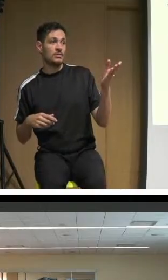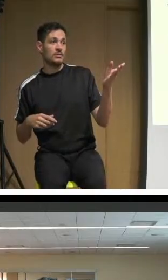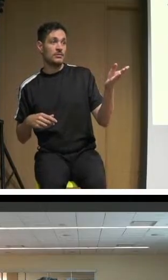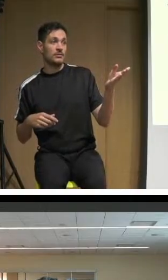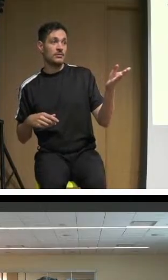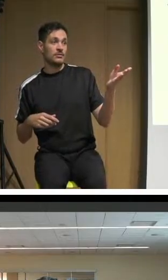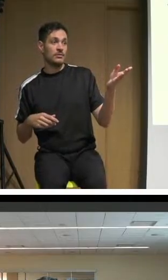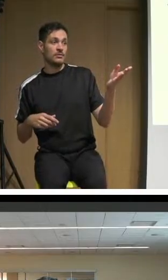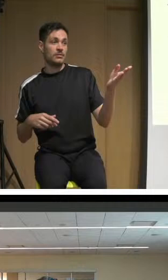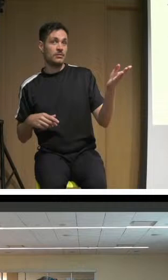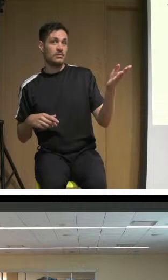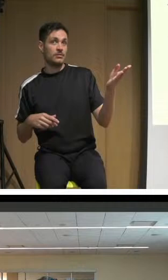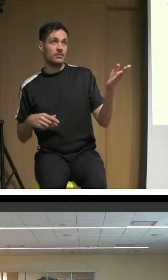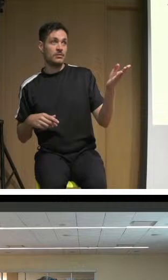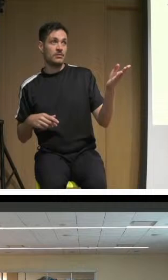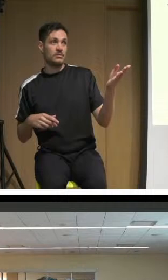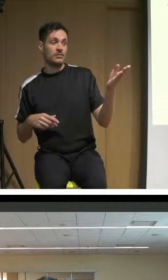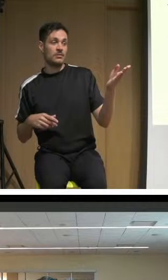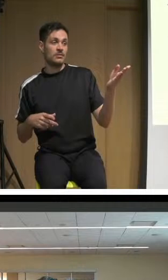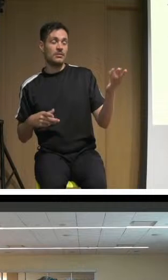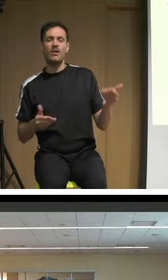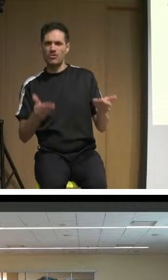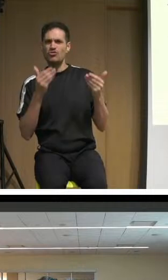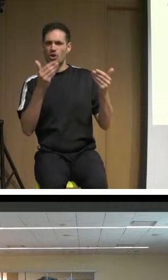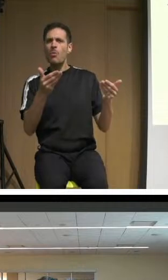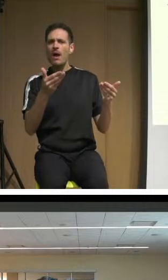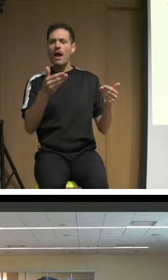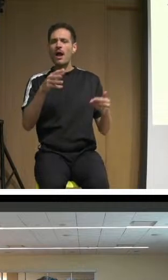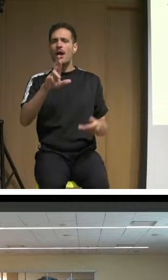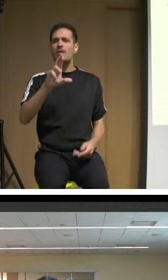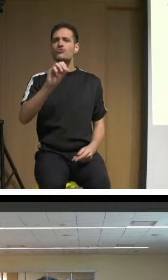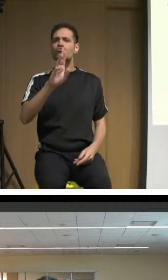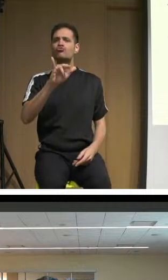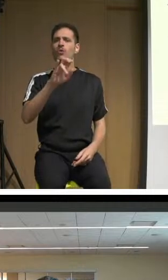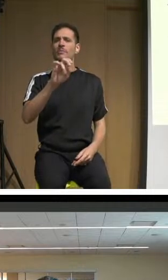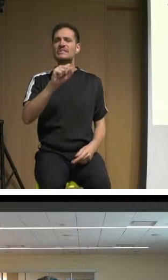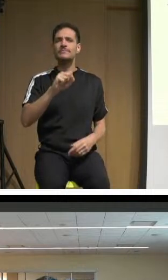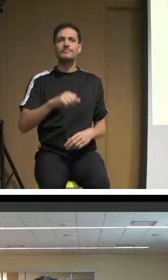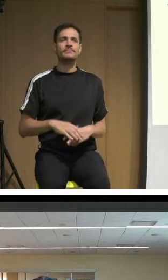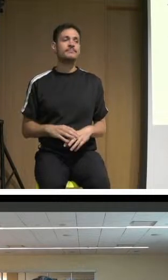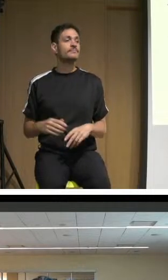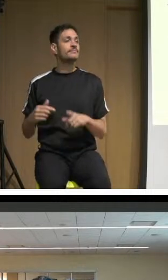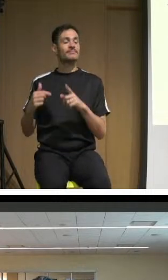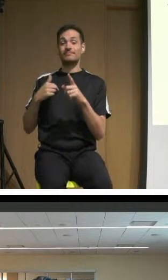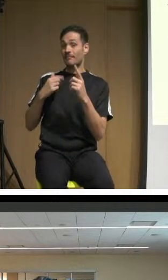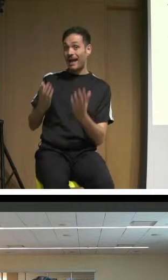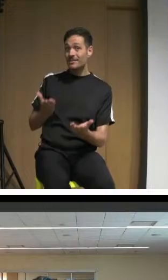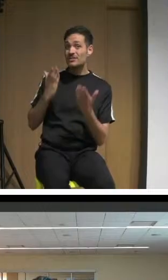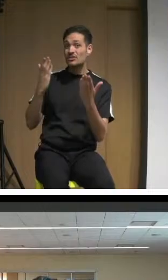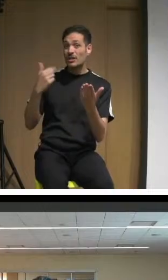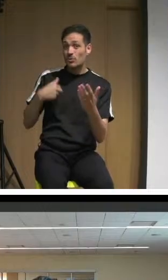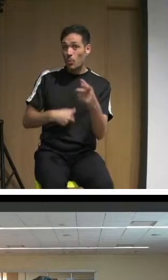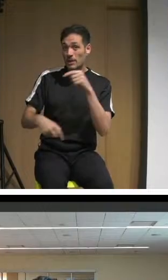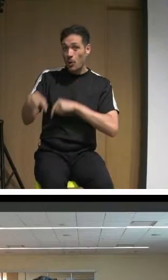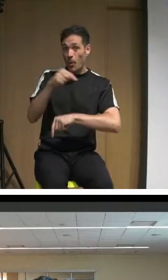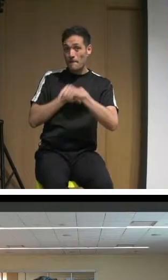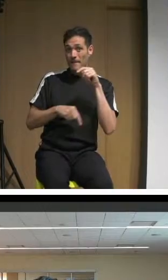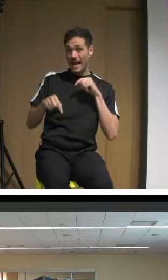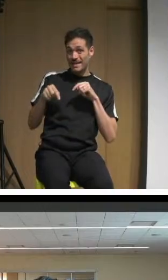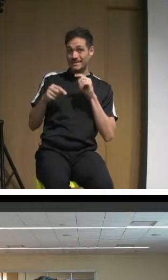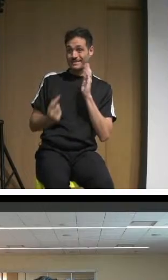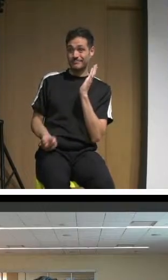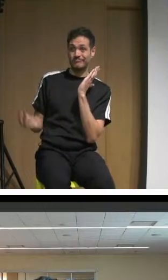Go ahead, Chair, Commissioner. Go ahead, Commissioner Brown Robinson. I would suggest that we go back and revisit it and read the